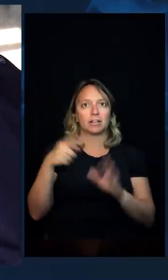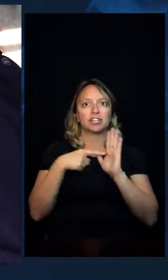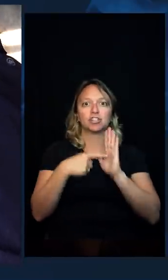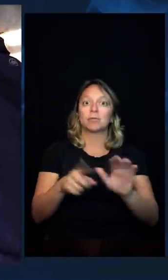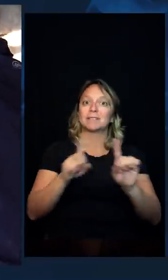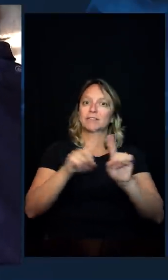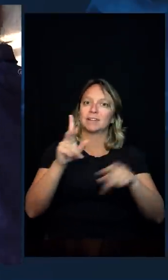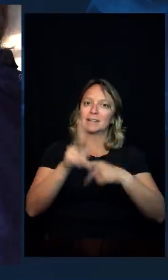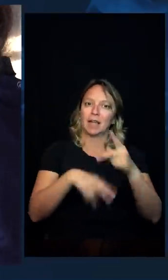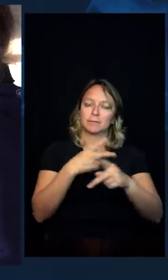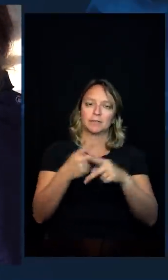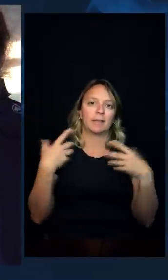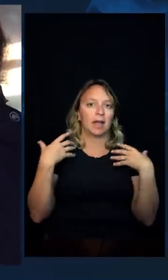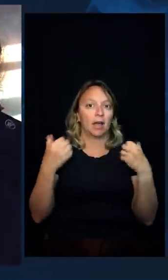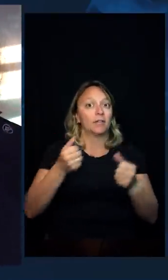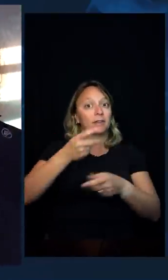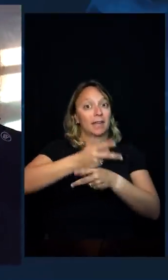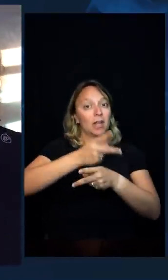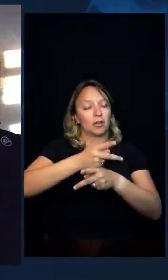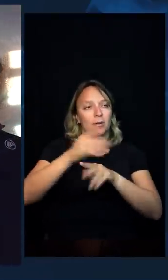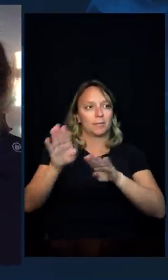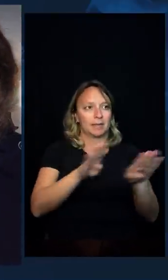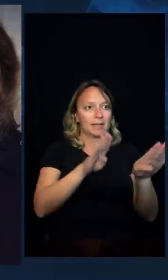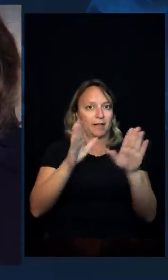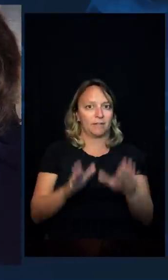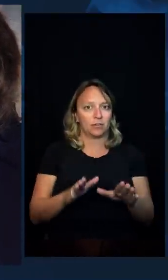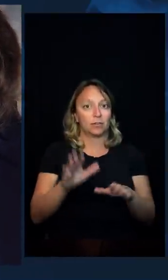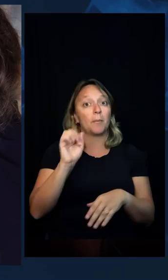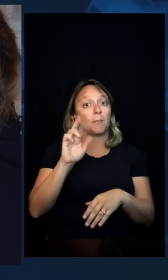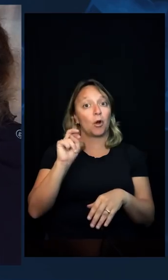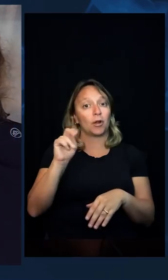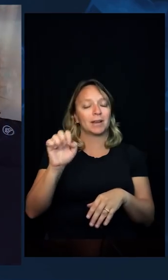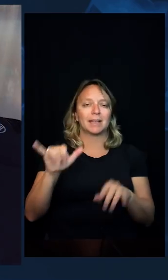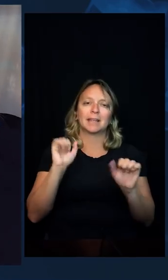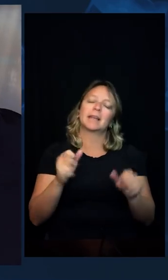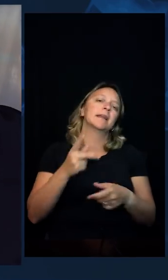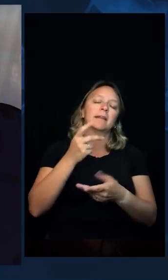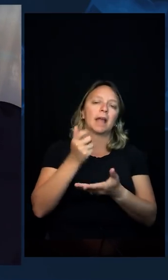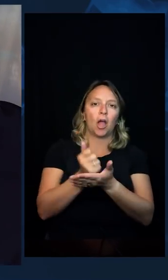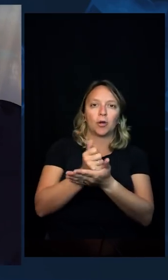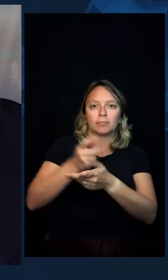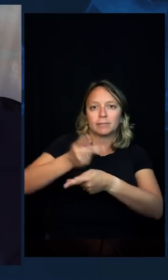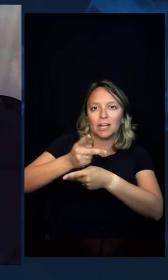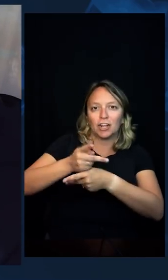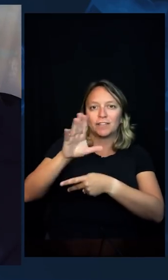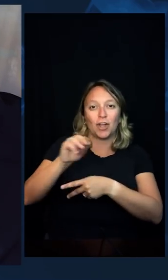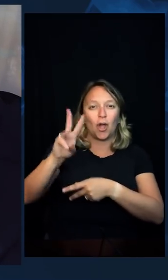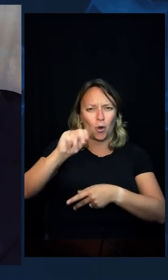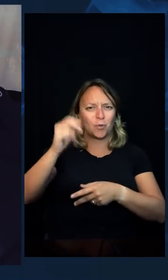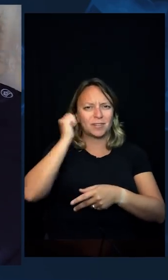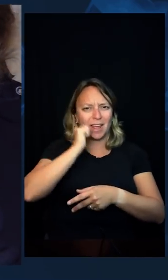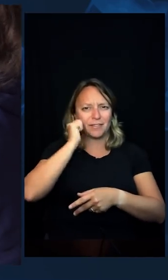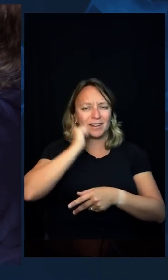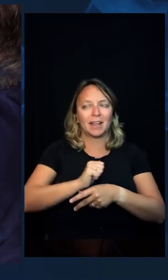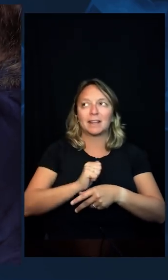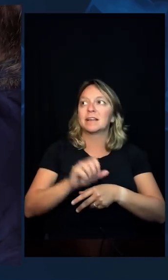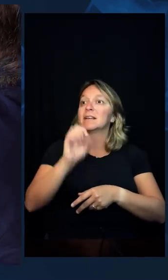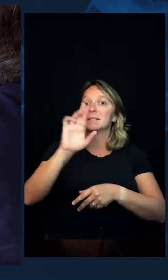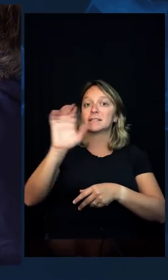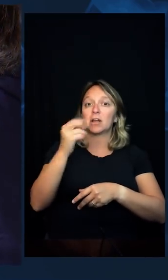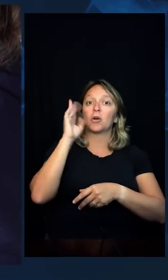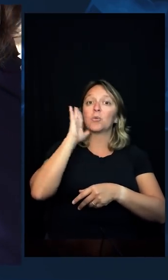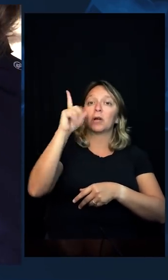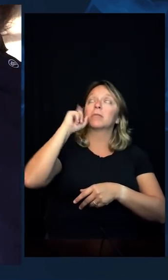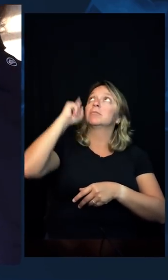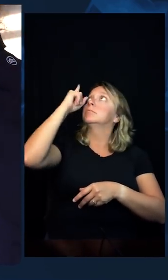healthcare behaviors where Barney can participate in his own healthcare every day. Sarah is putting in eye drops for Barney. Many of you may